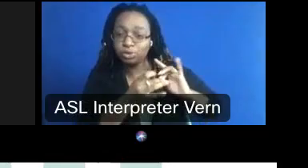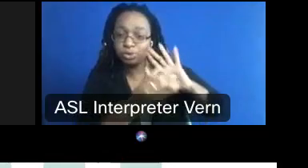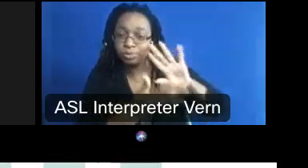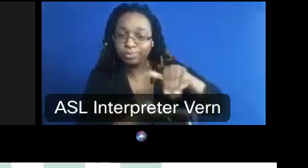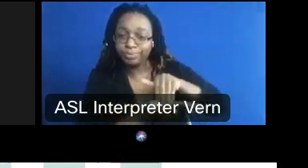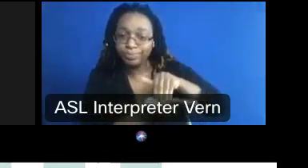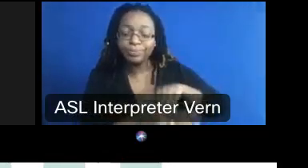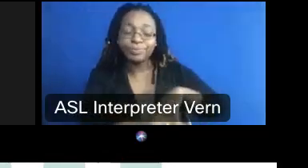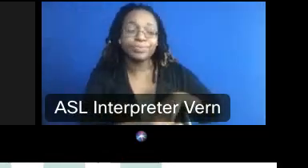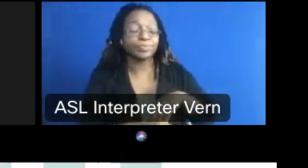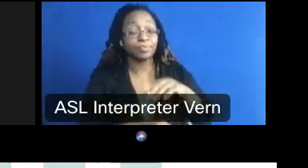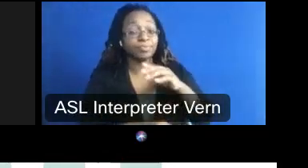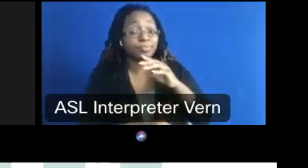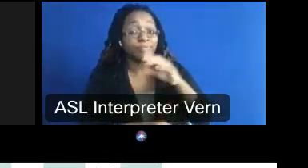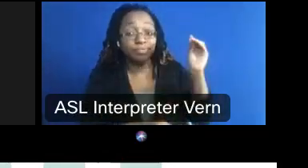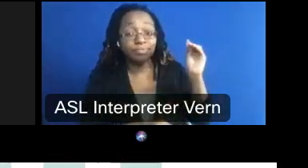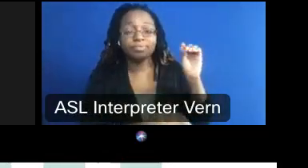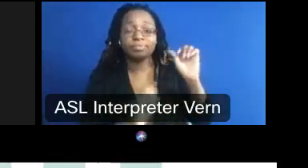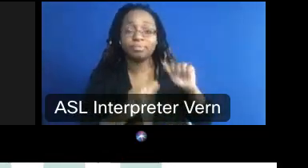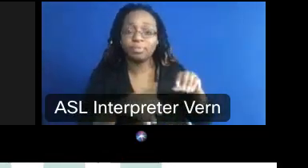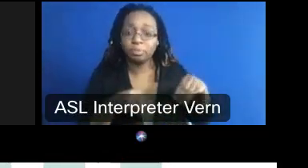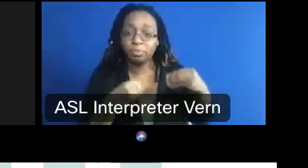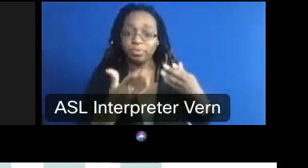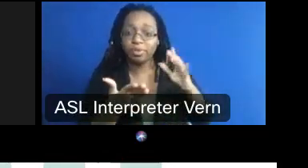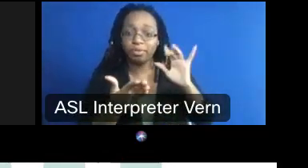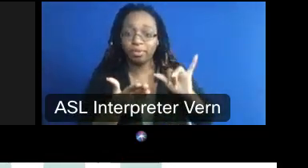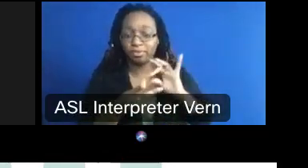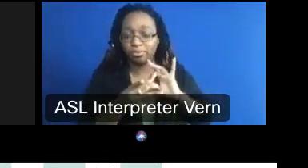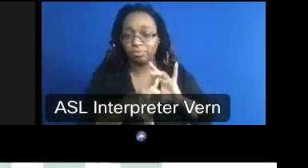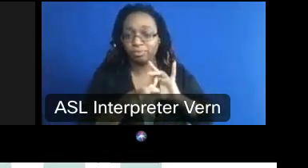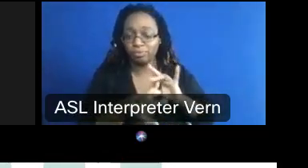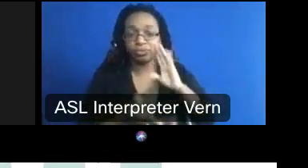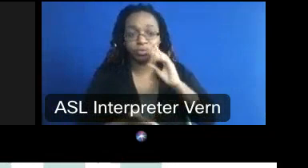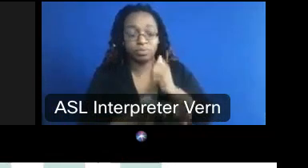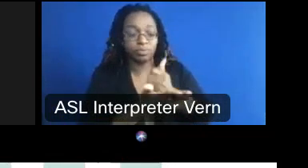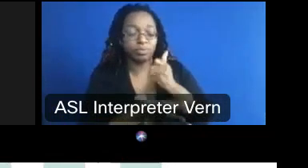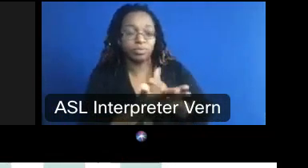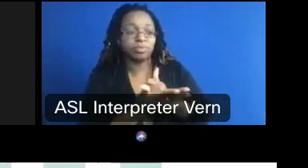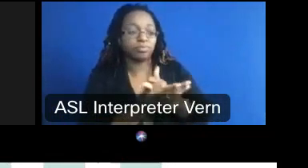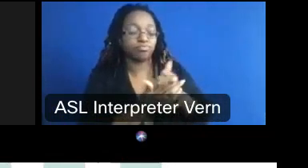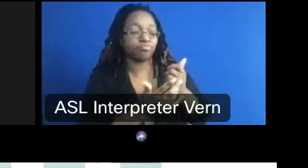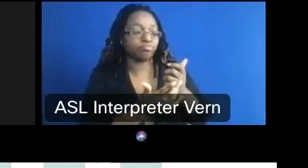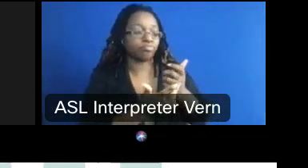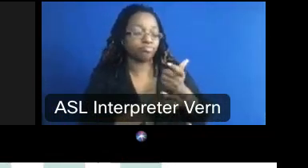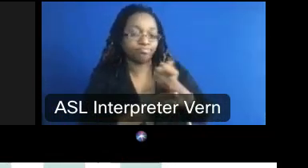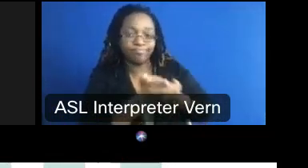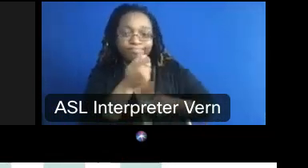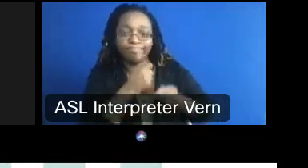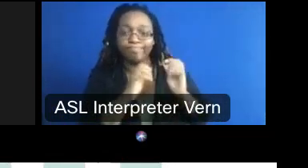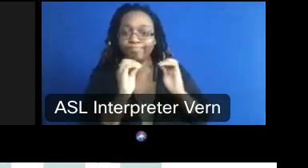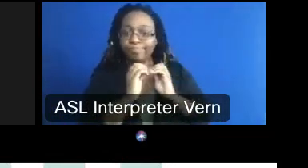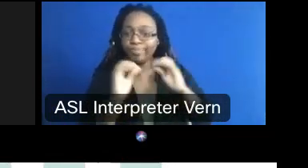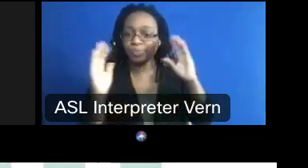providing, and within, by providing that relationship, help fostering hope and